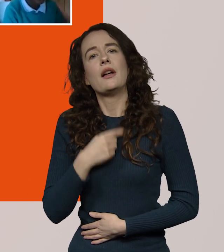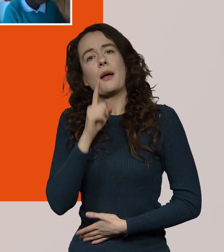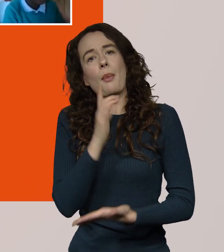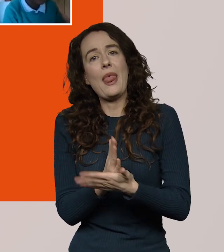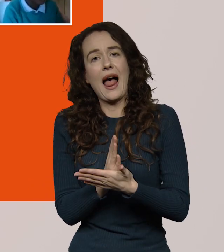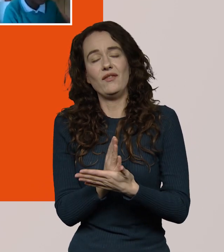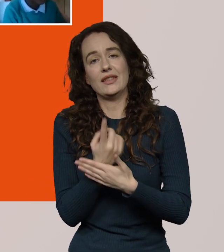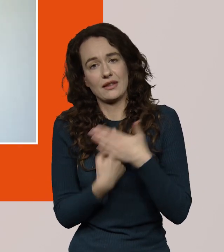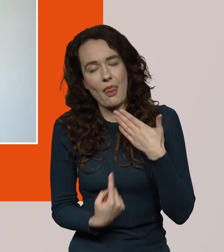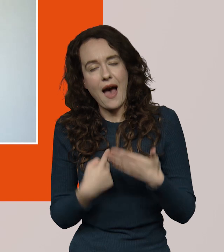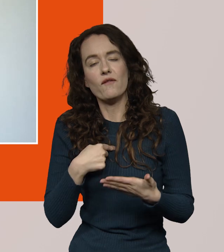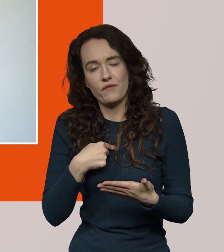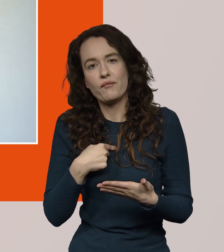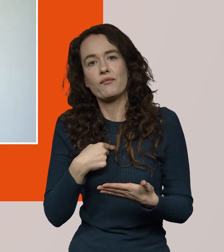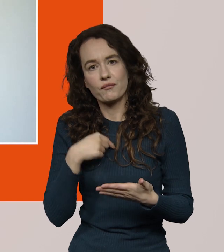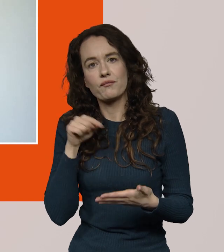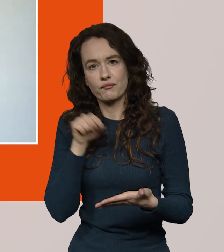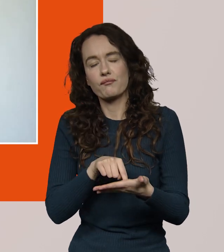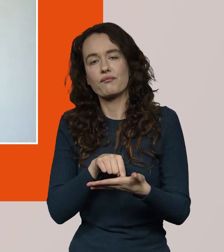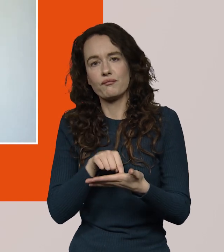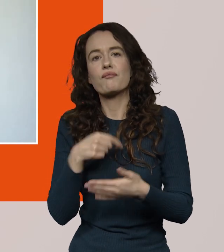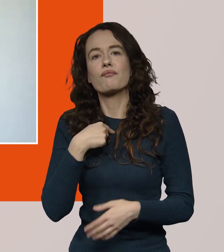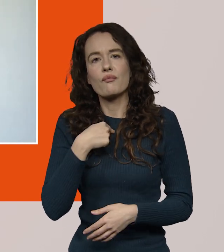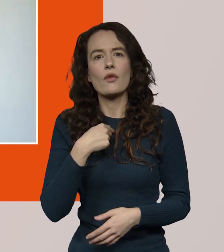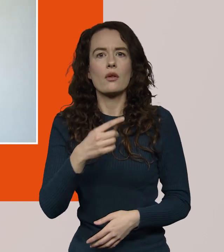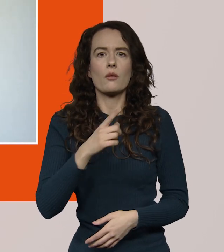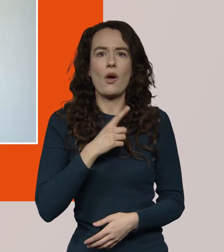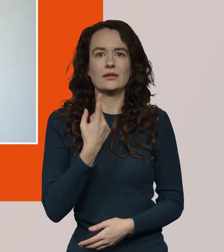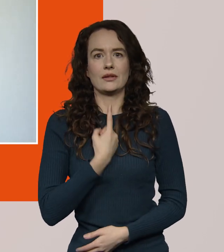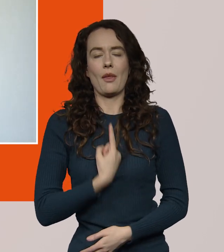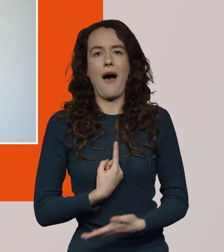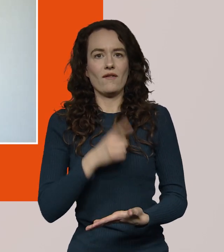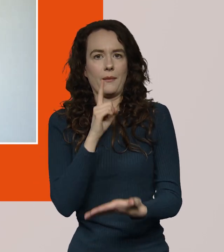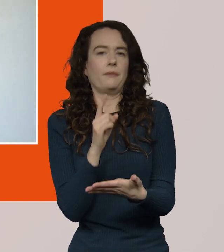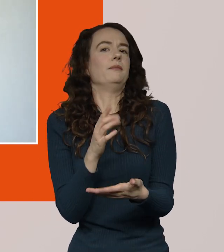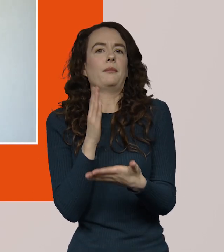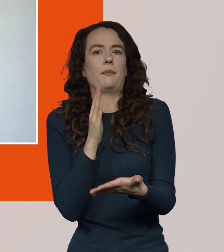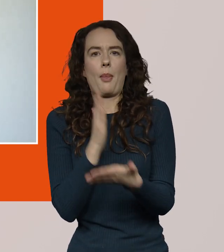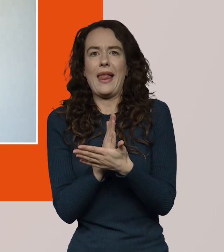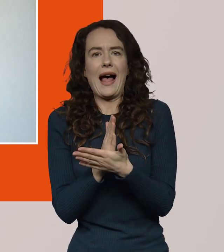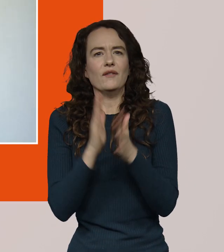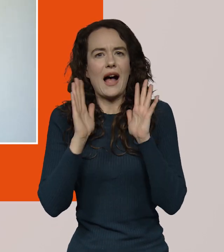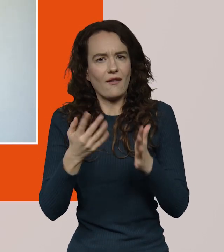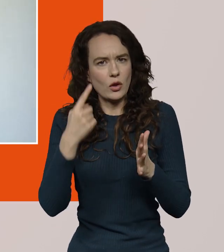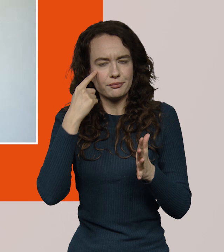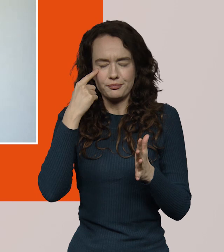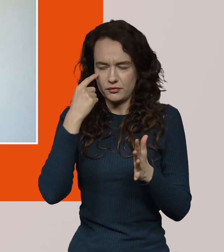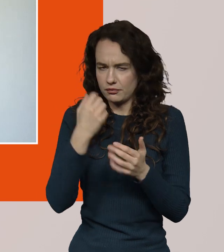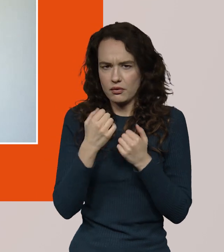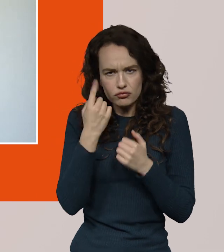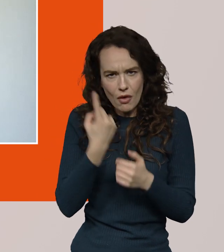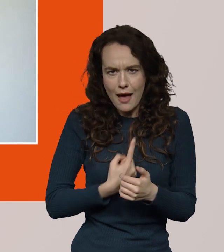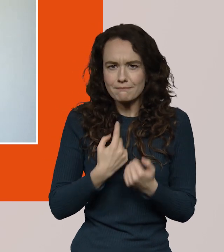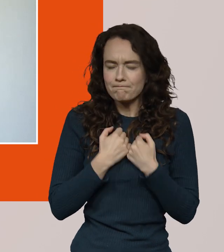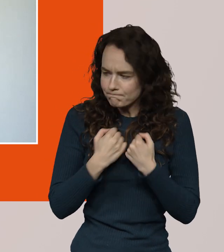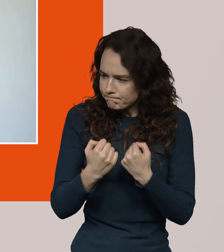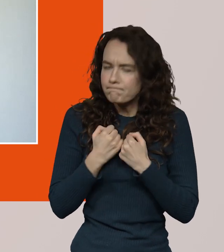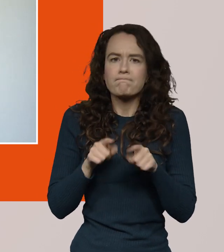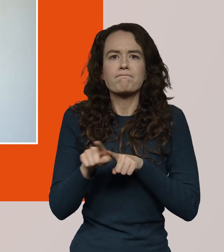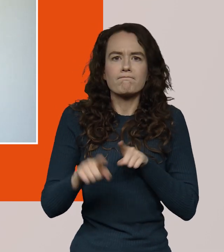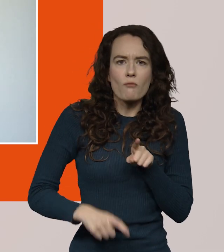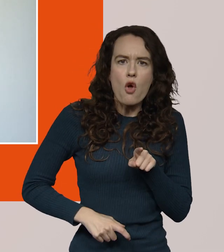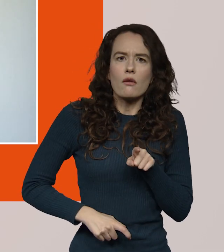that being a big goal of mine when I was at school, especially those tricky ones. The 8 times table. My star is very bad. I've